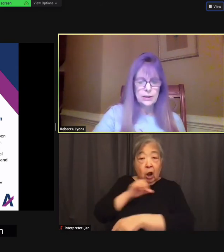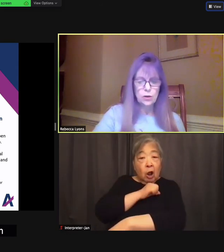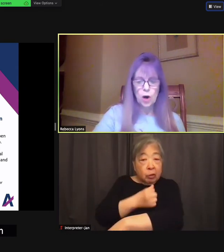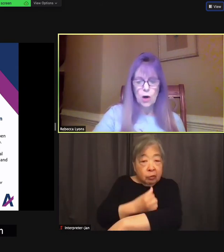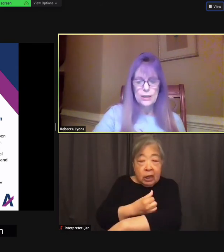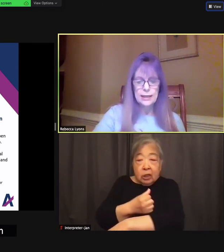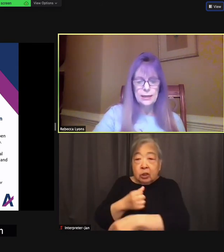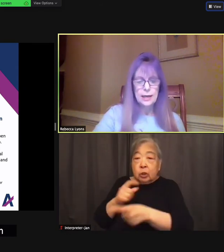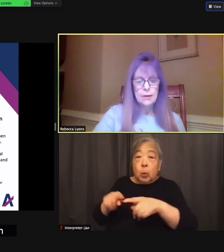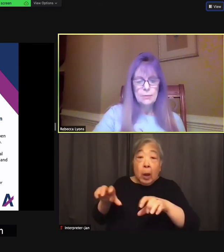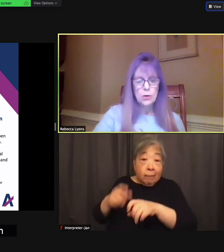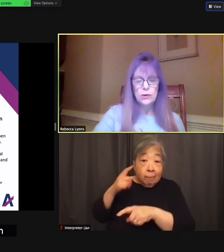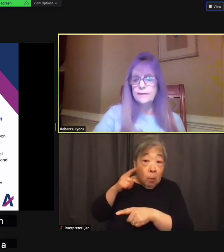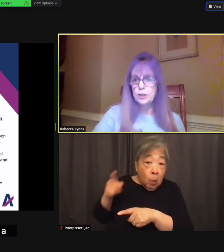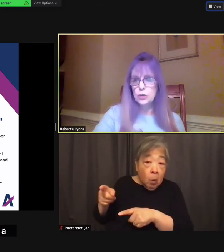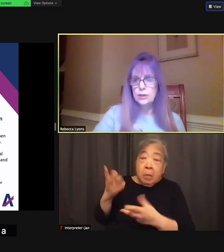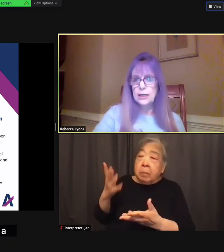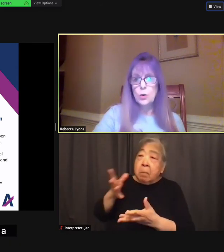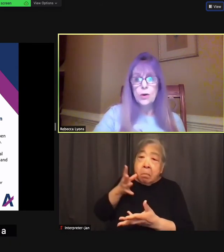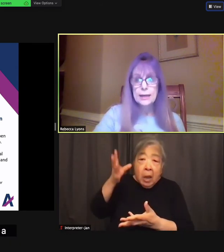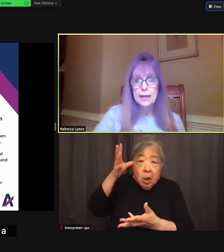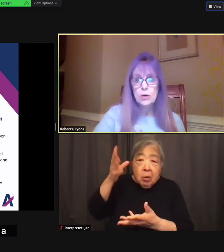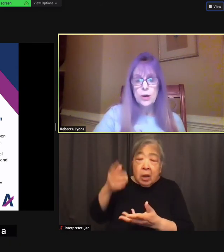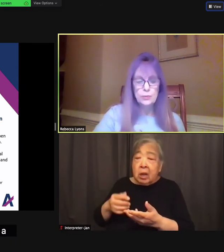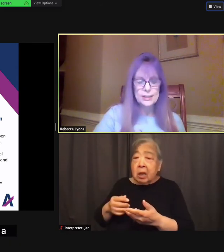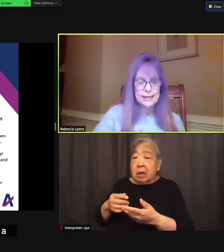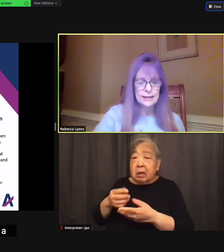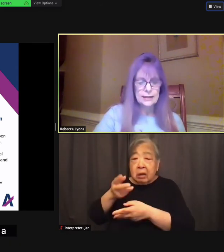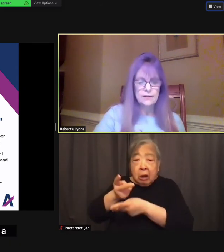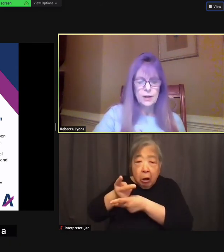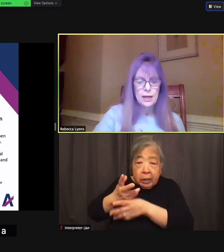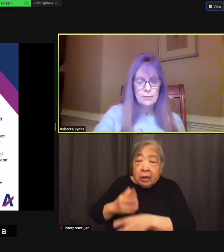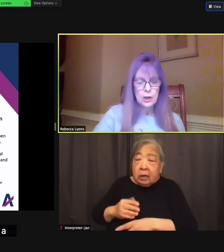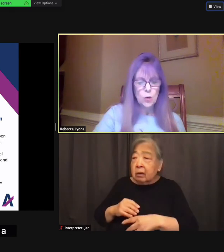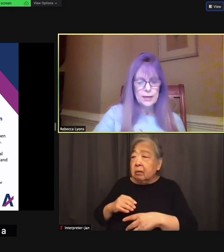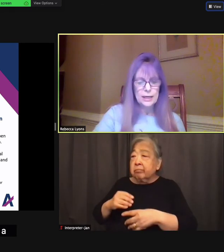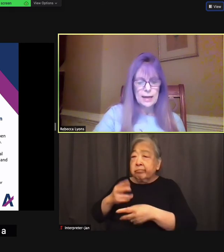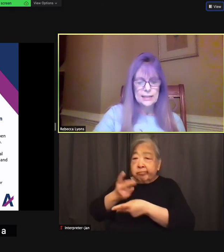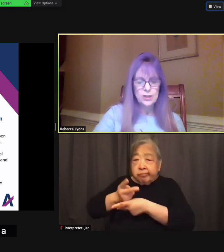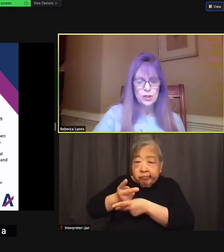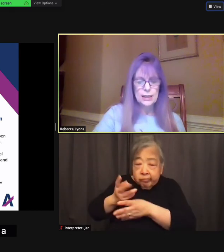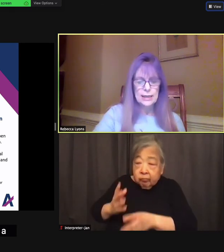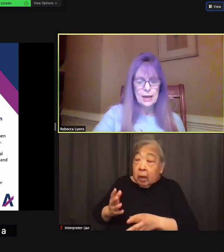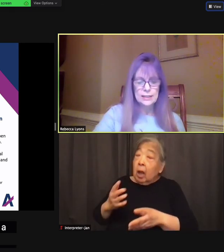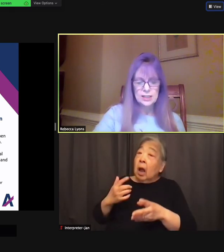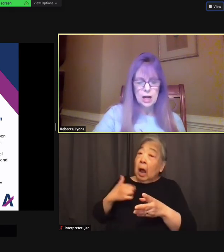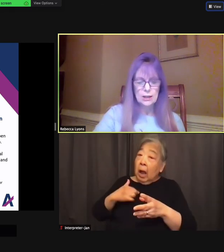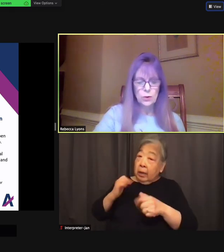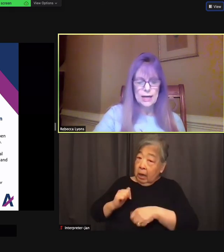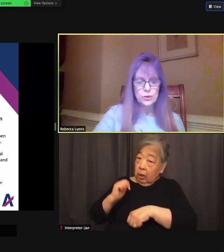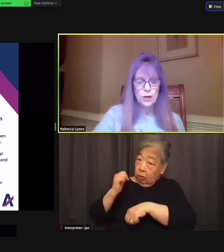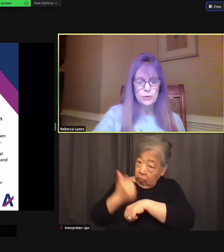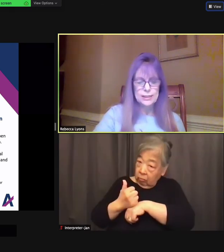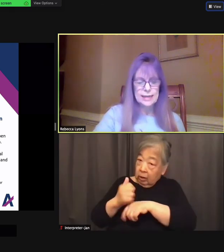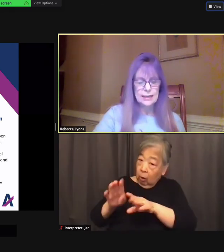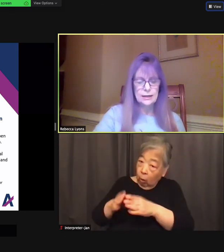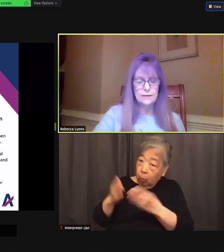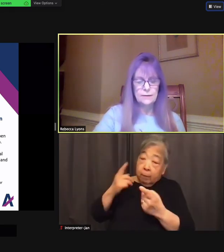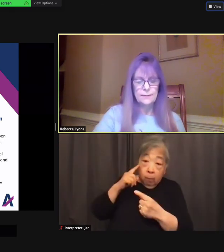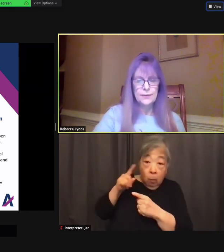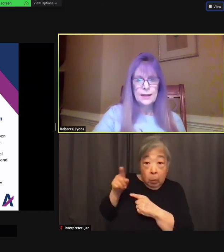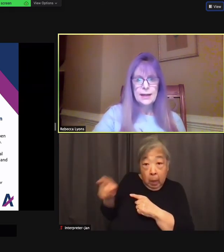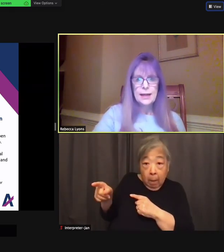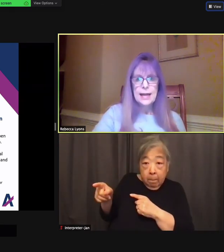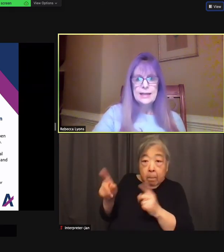a legal guardian, power of attorney, or a care representative, may open and manage the account as the authorized